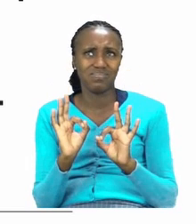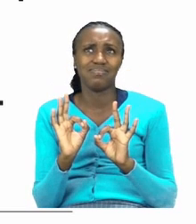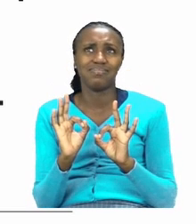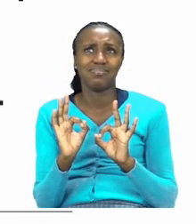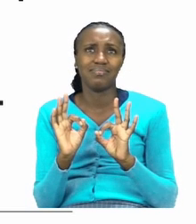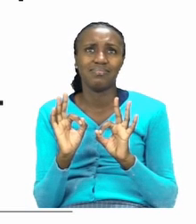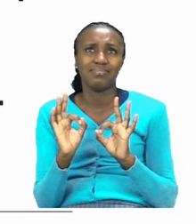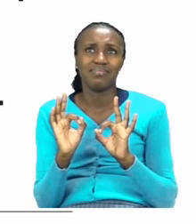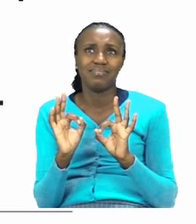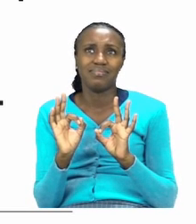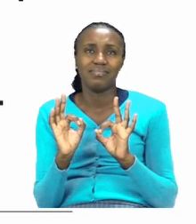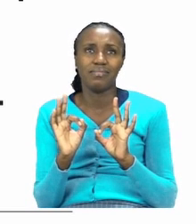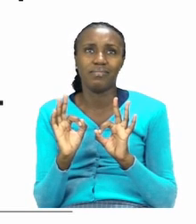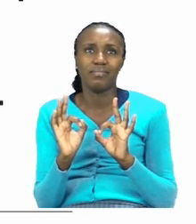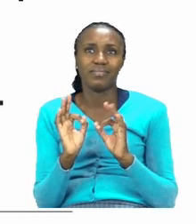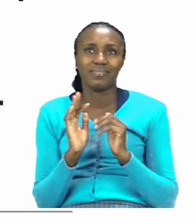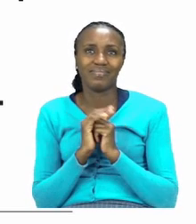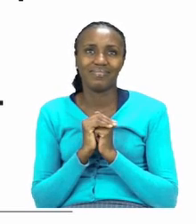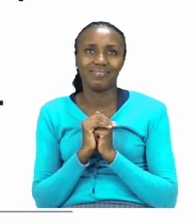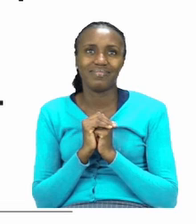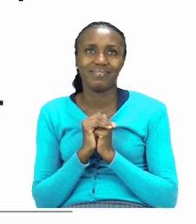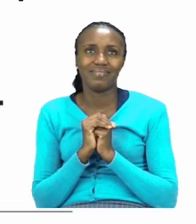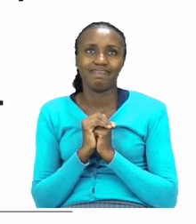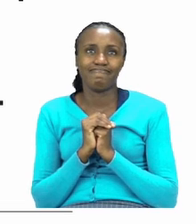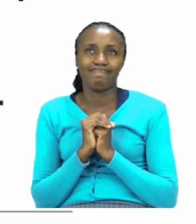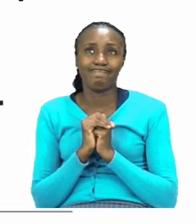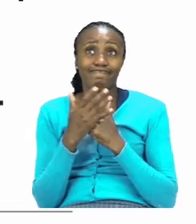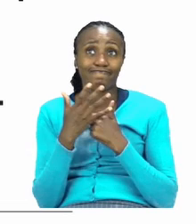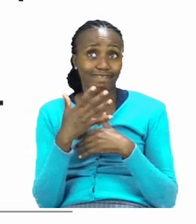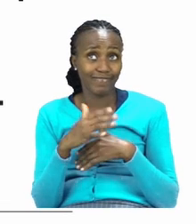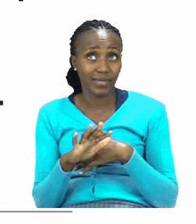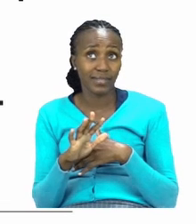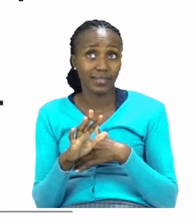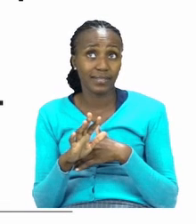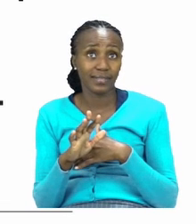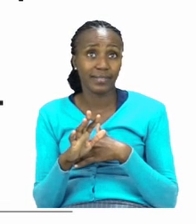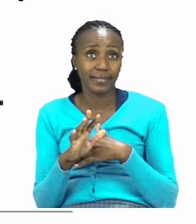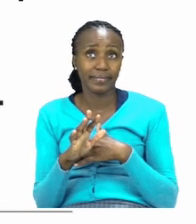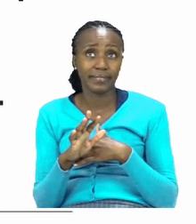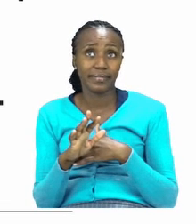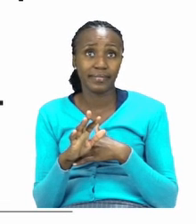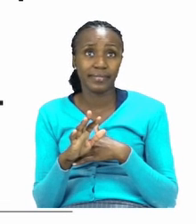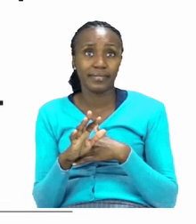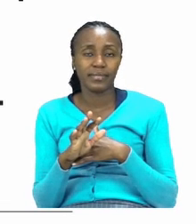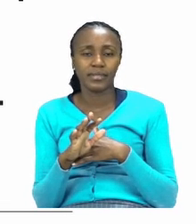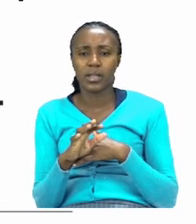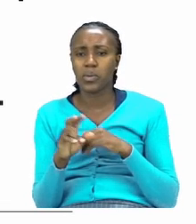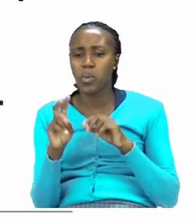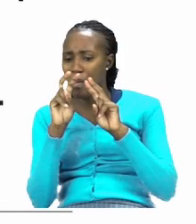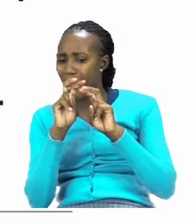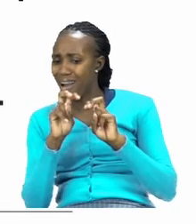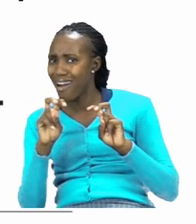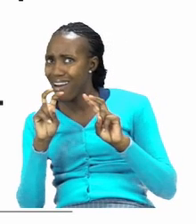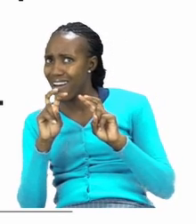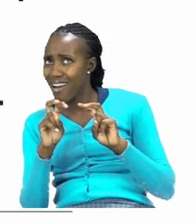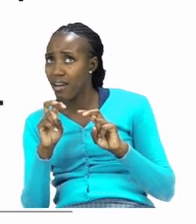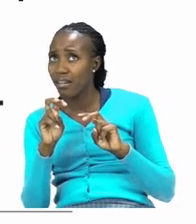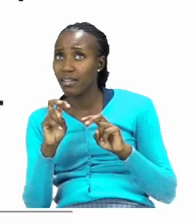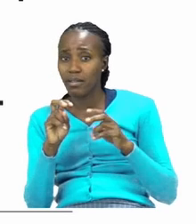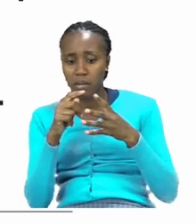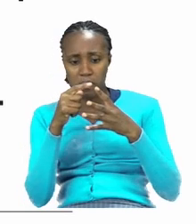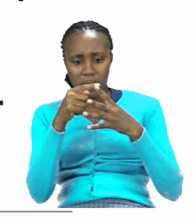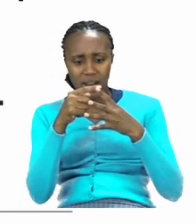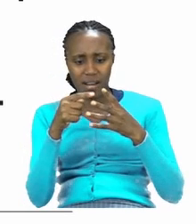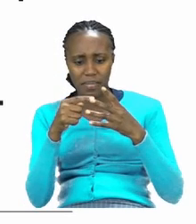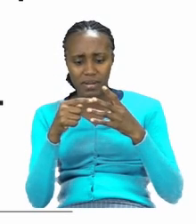you have traced. Then, when you're done with that, you're going to find and circle the sight